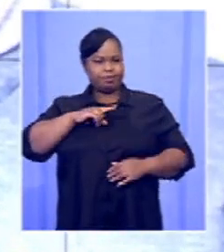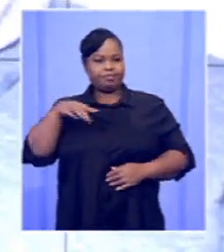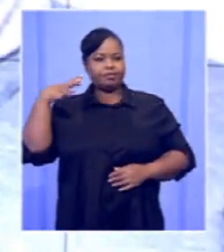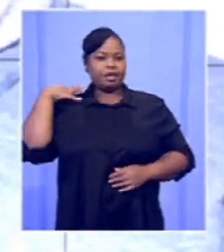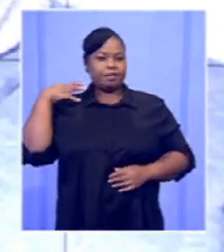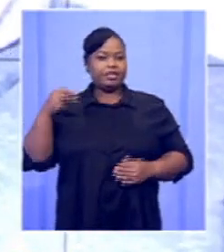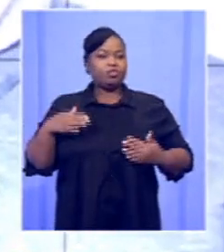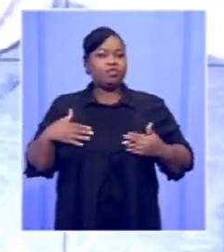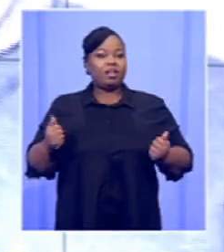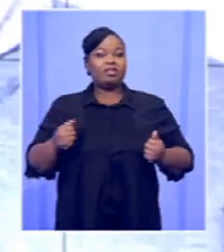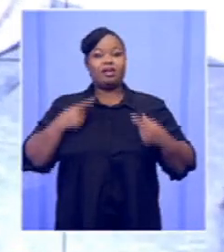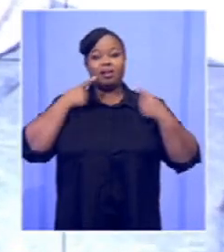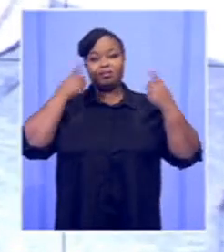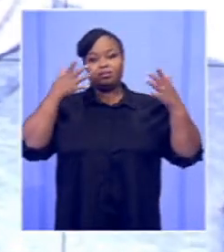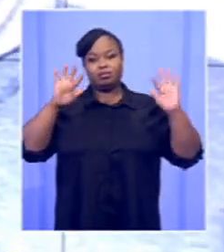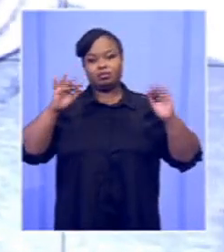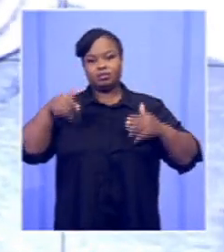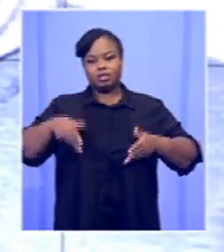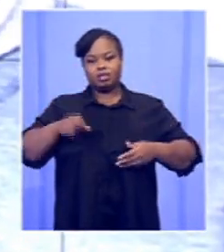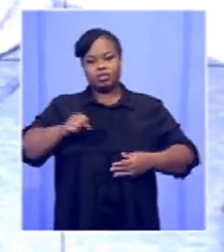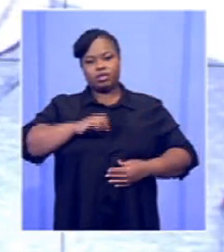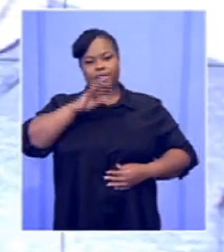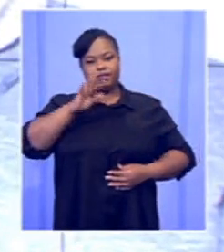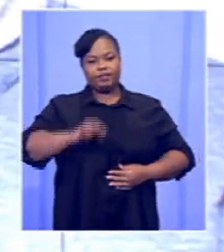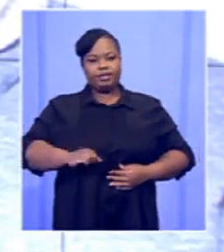first monkeypox case in South Africa.